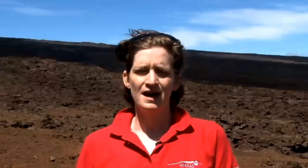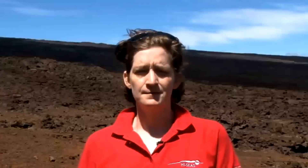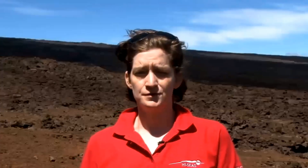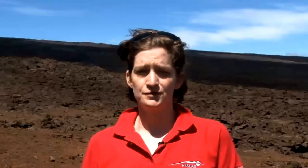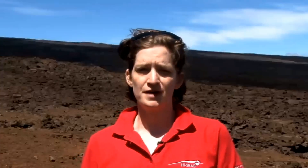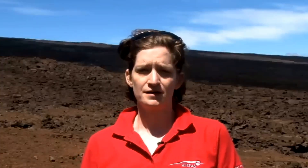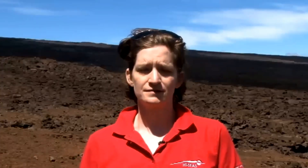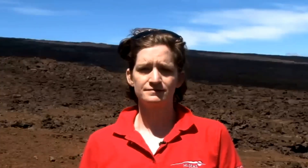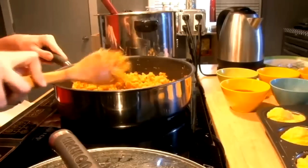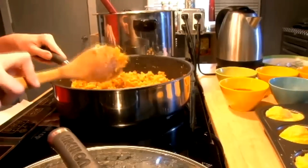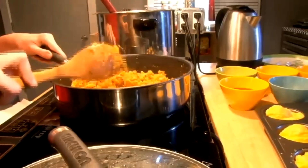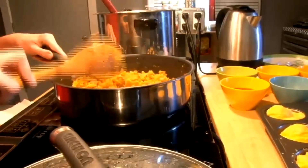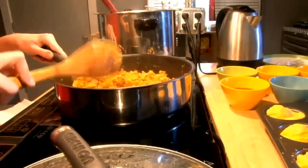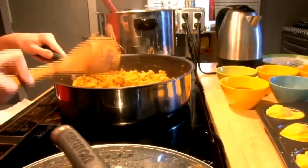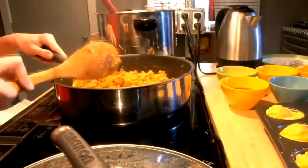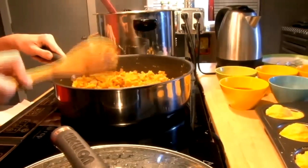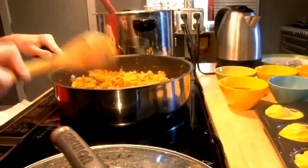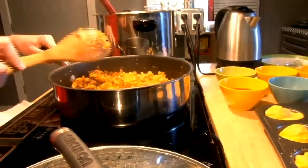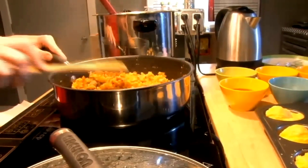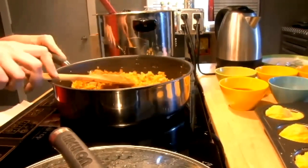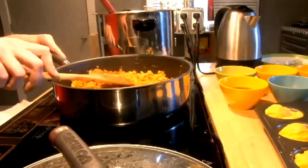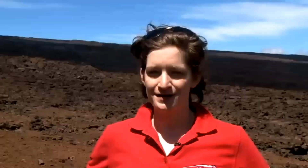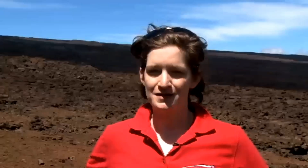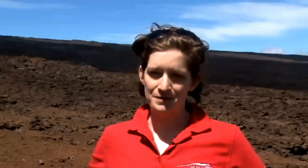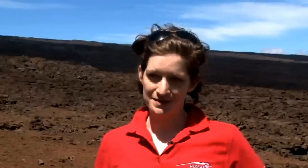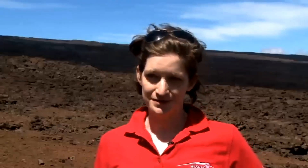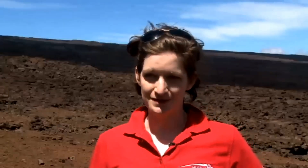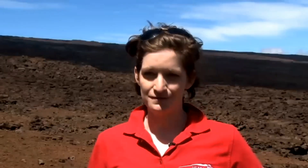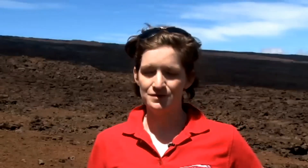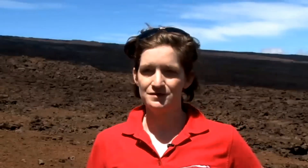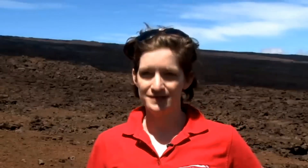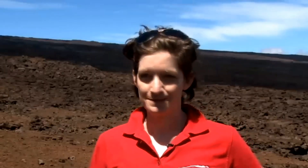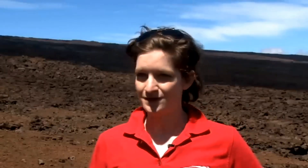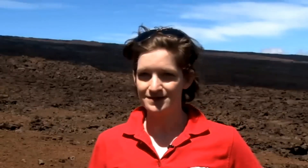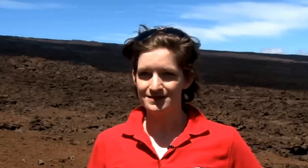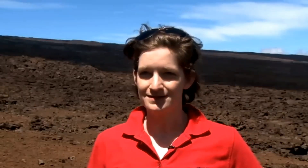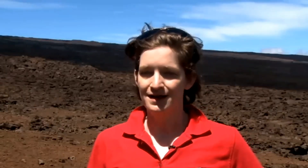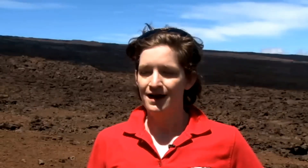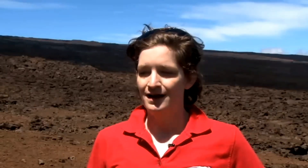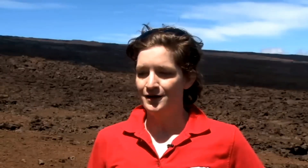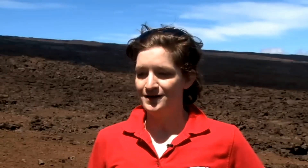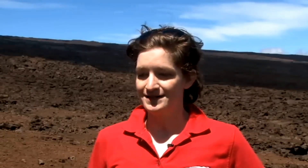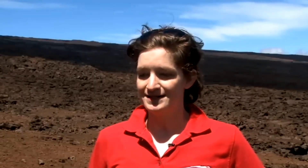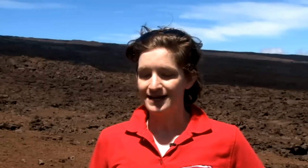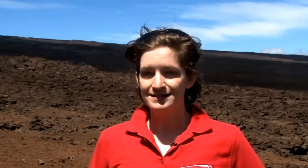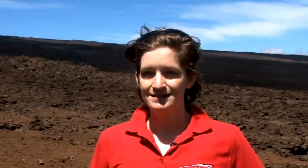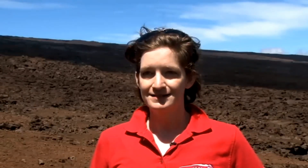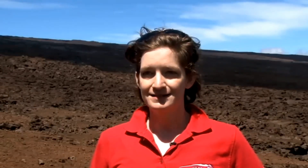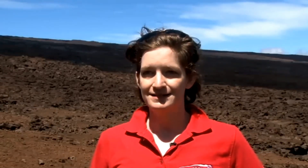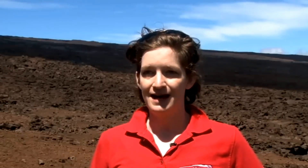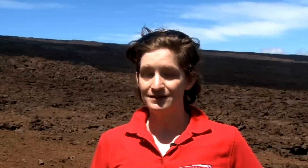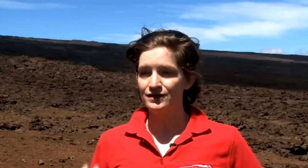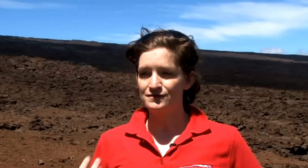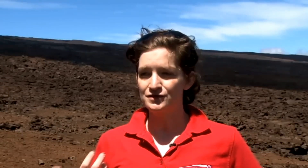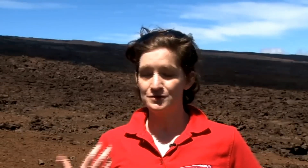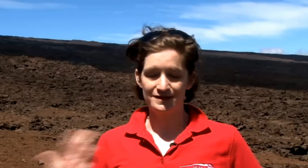California. I'm the crew writer. So as a writer, I'm always looking for new experiences. As a